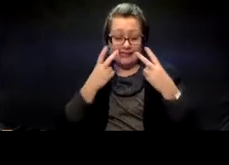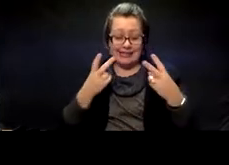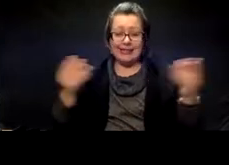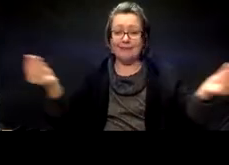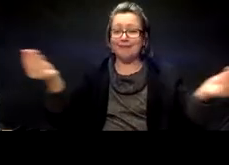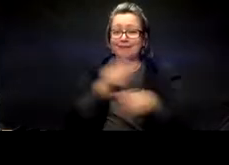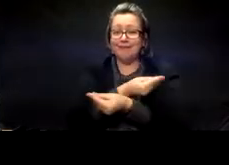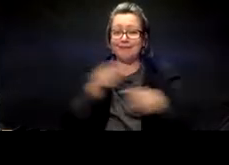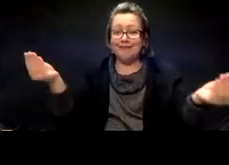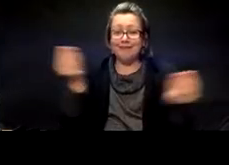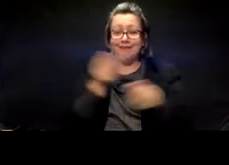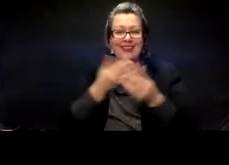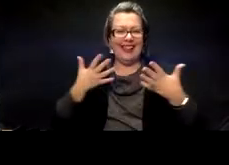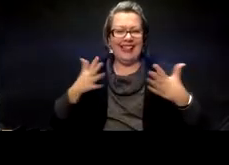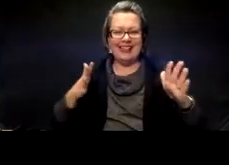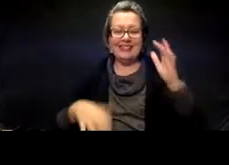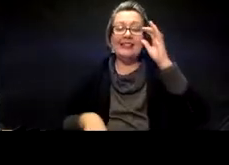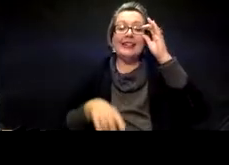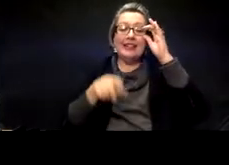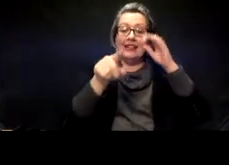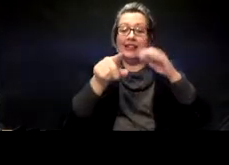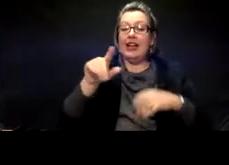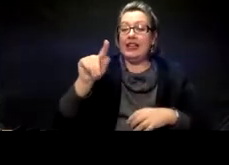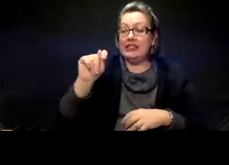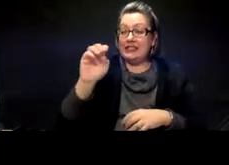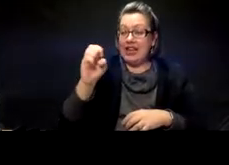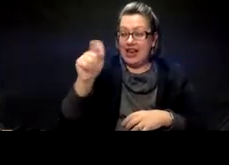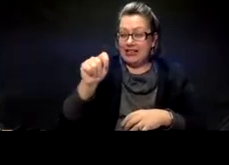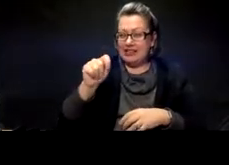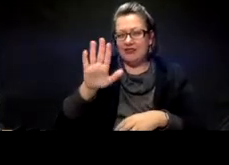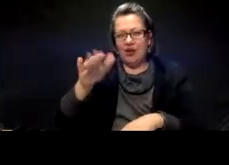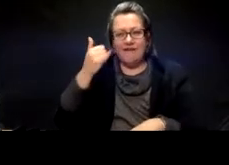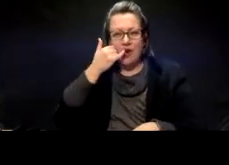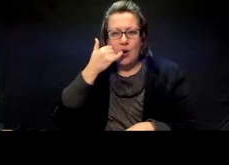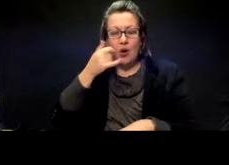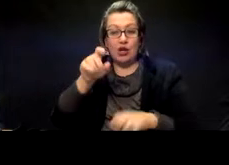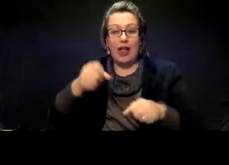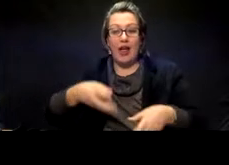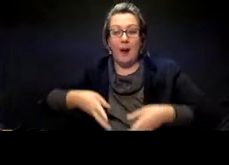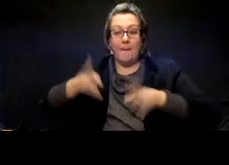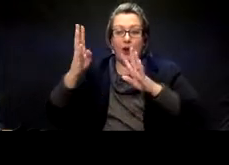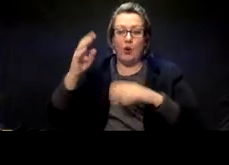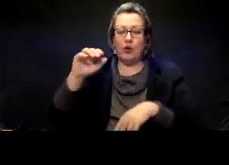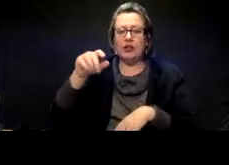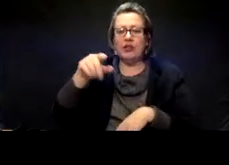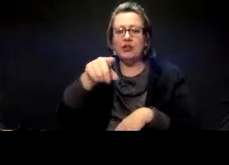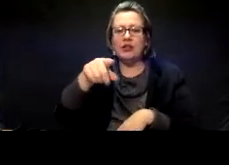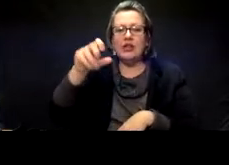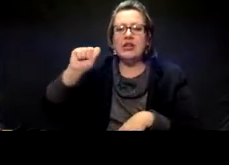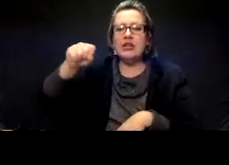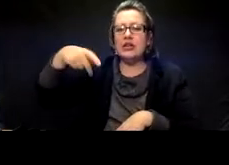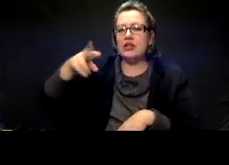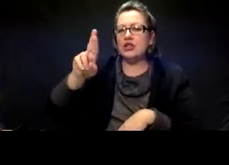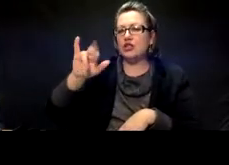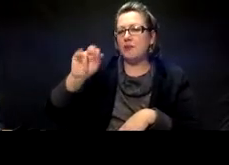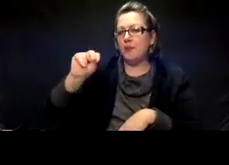conversations. They are not interjecting their personal opinion. They're not participating in the conversation. Now with texting, you